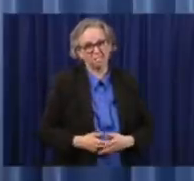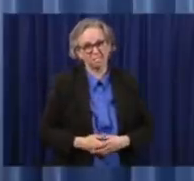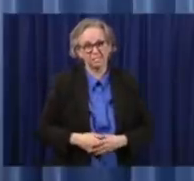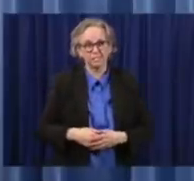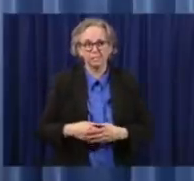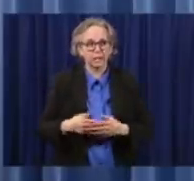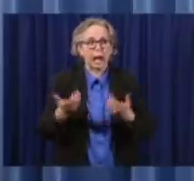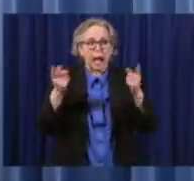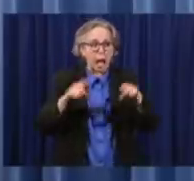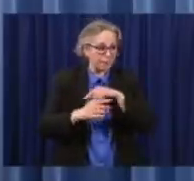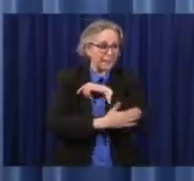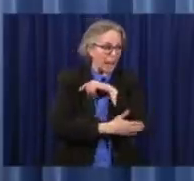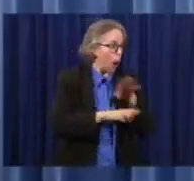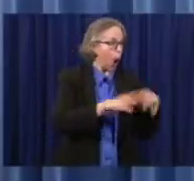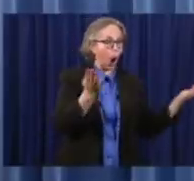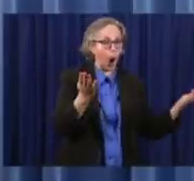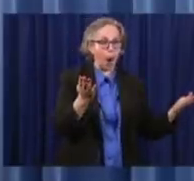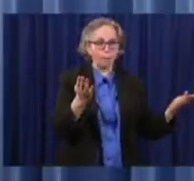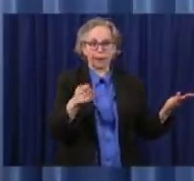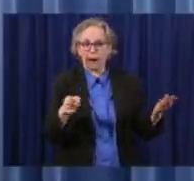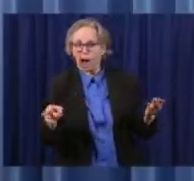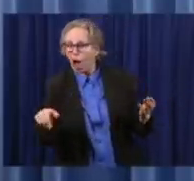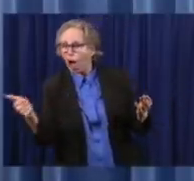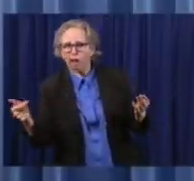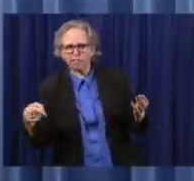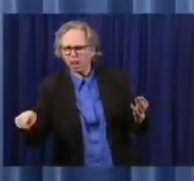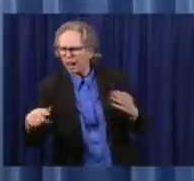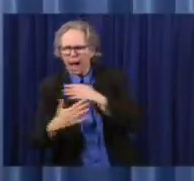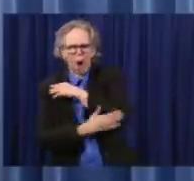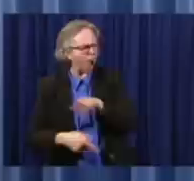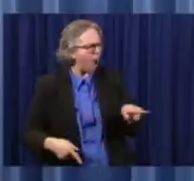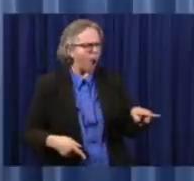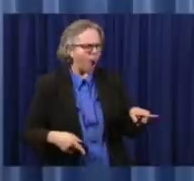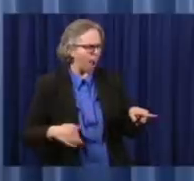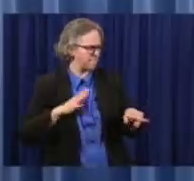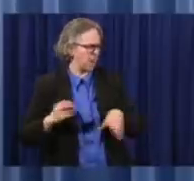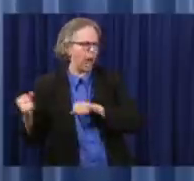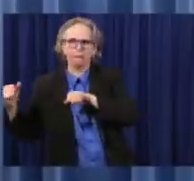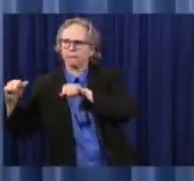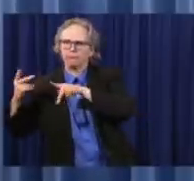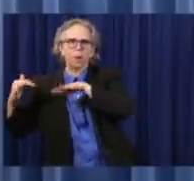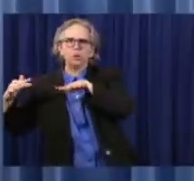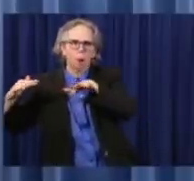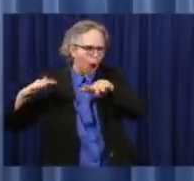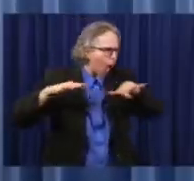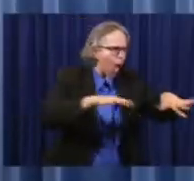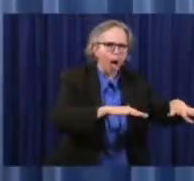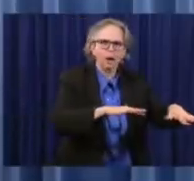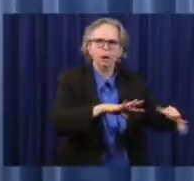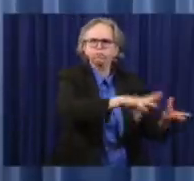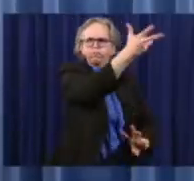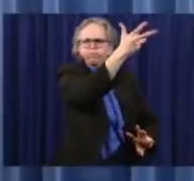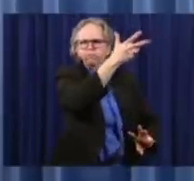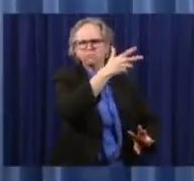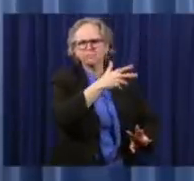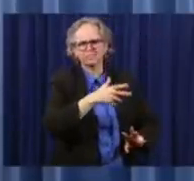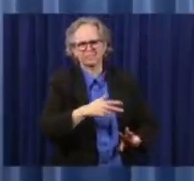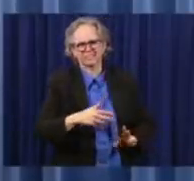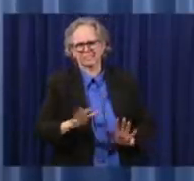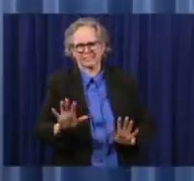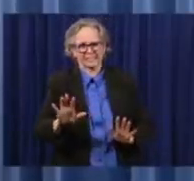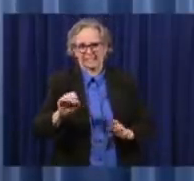up more, there's a rush of people from other counties. Take an urban county, then it's got a rural county very